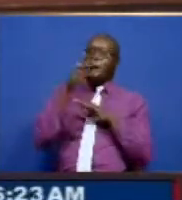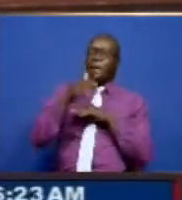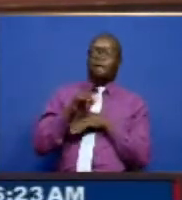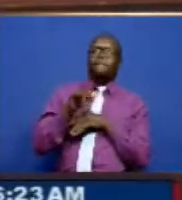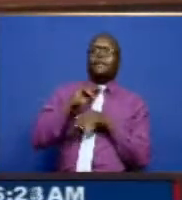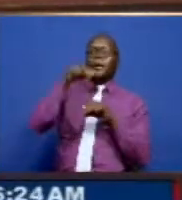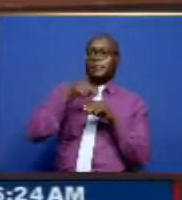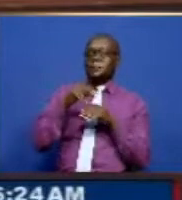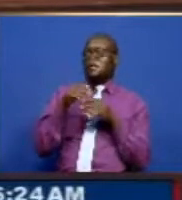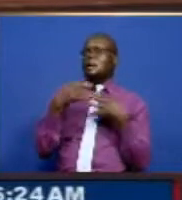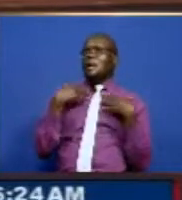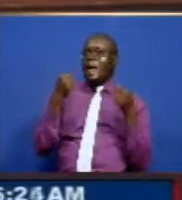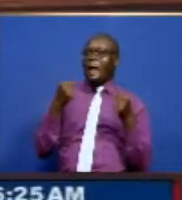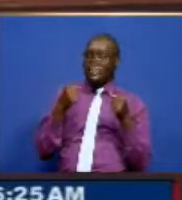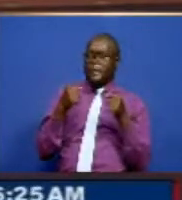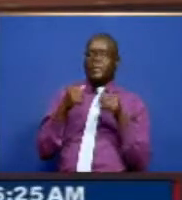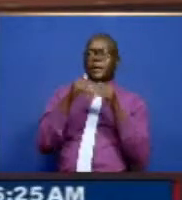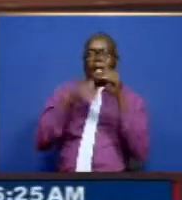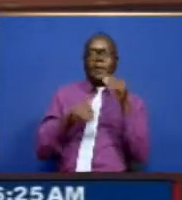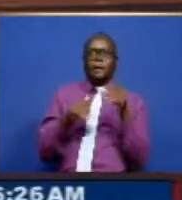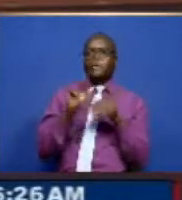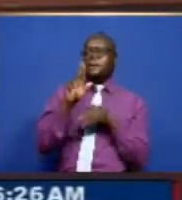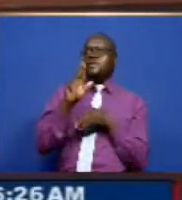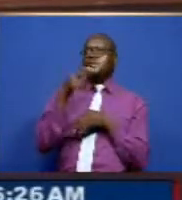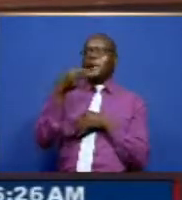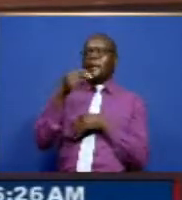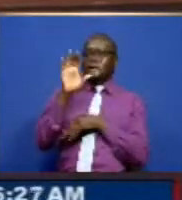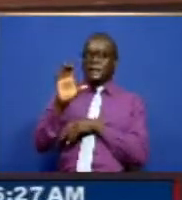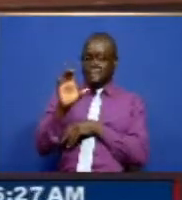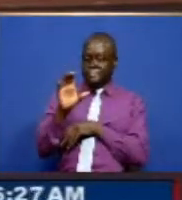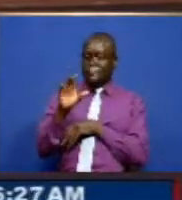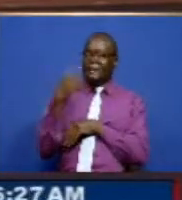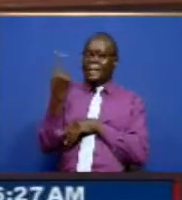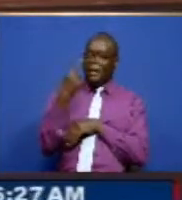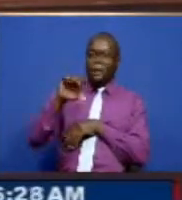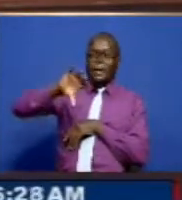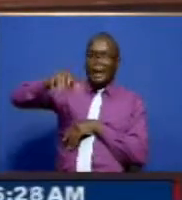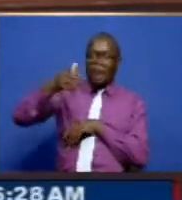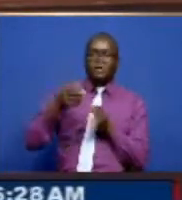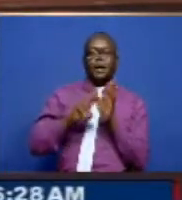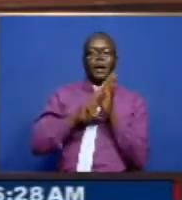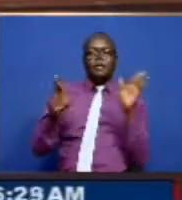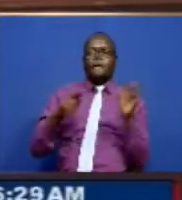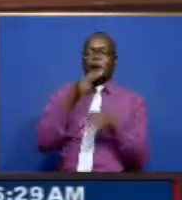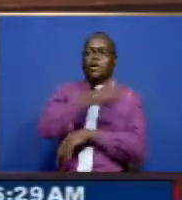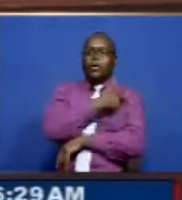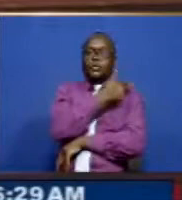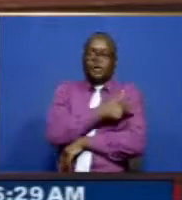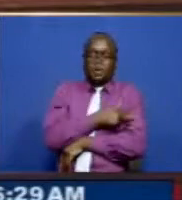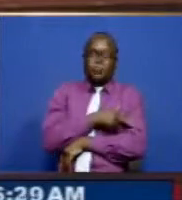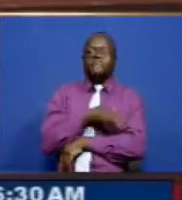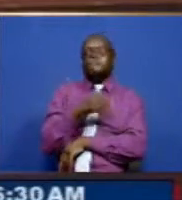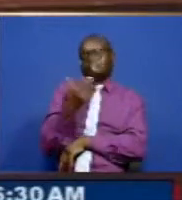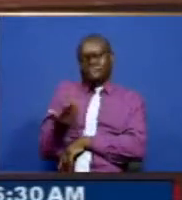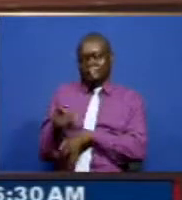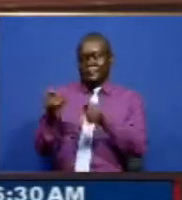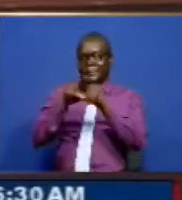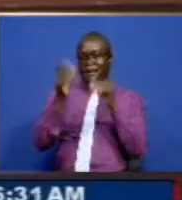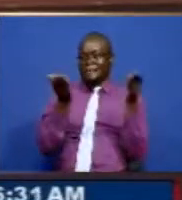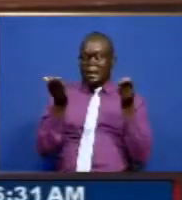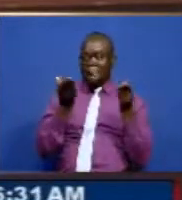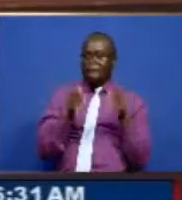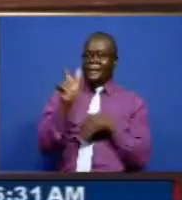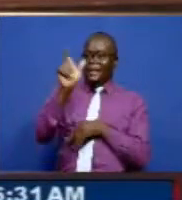of 20% under universal health coverage. The only county's referral hospital laboratory, which also serves the